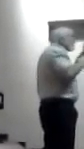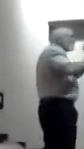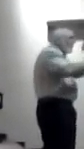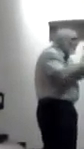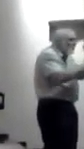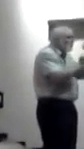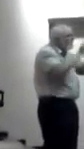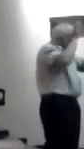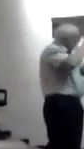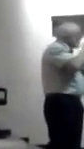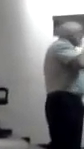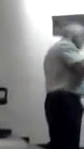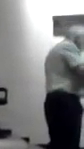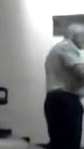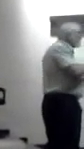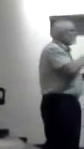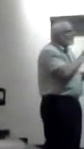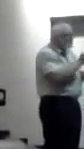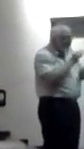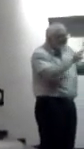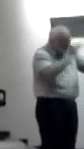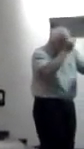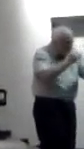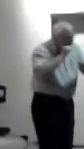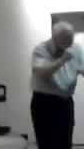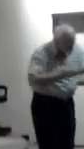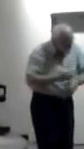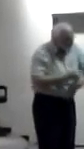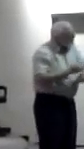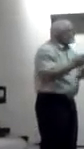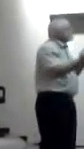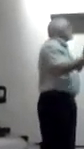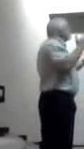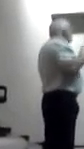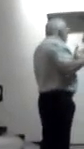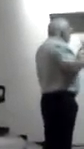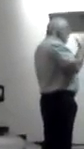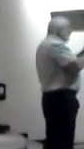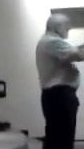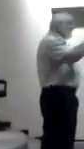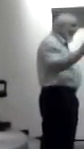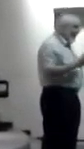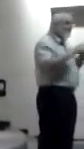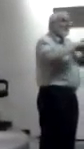my husband, my wife, my son, my daughter. Perhaps a good place to